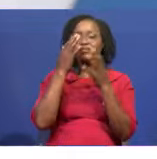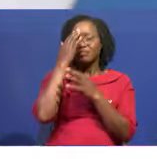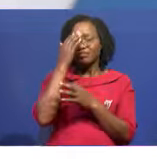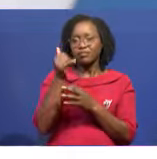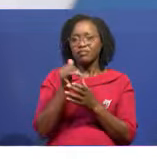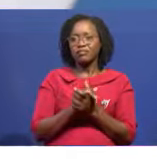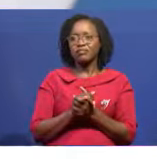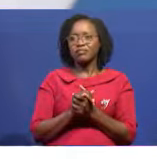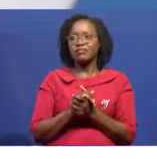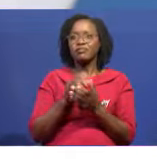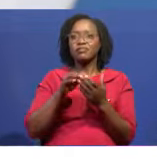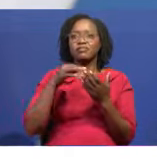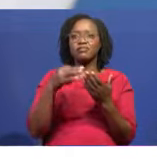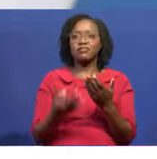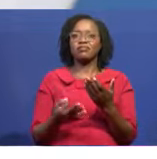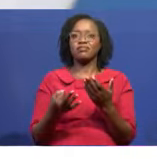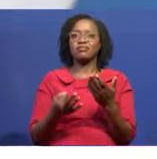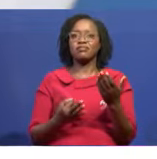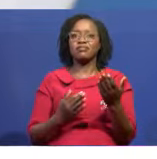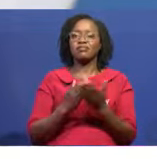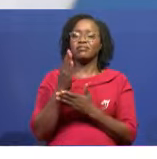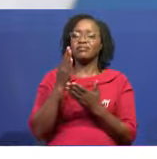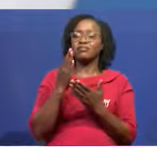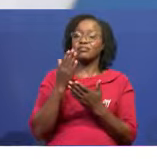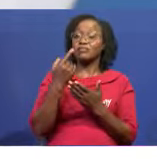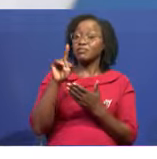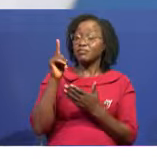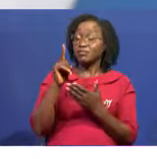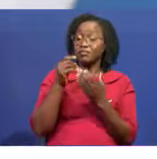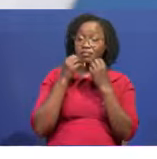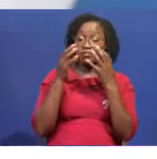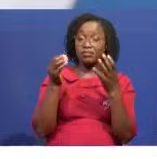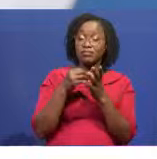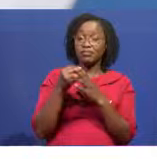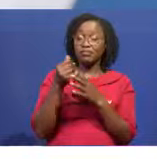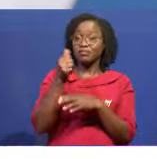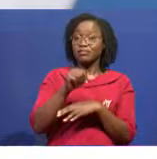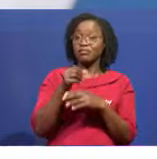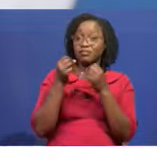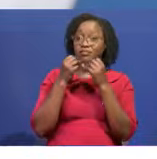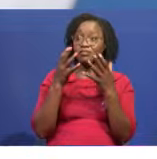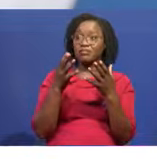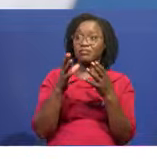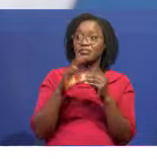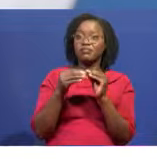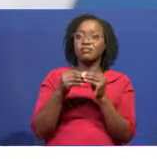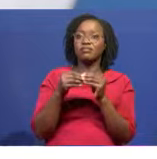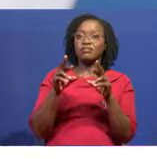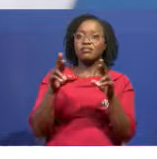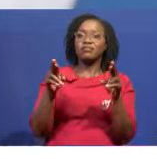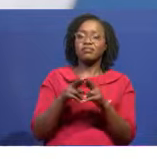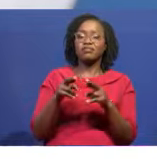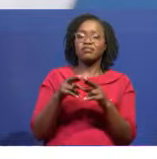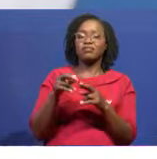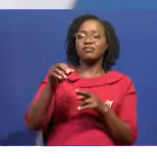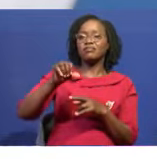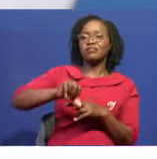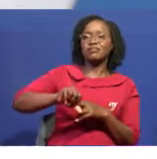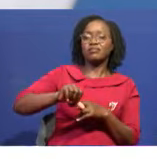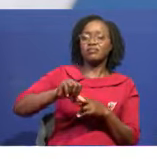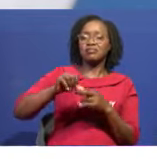Because the failure to have the right information, or any information for that matter, creates a room for disinformation